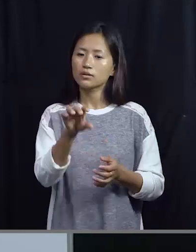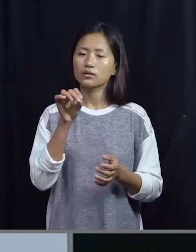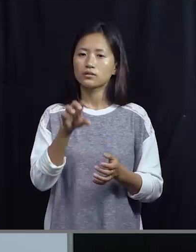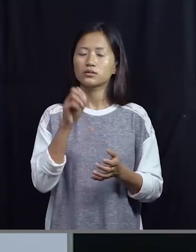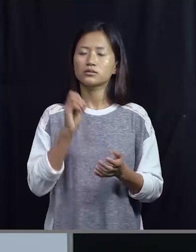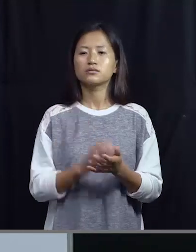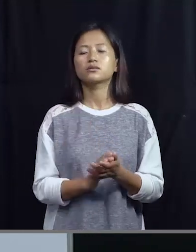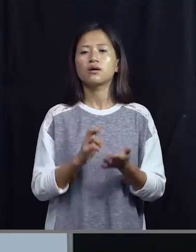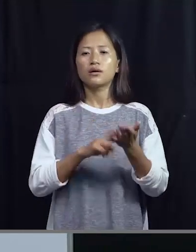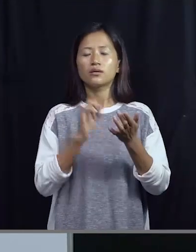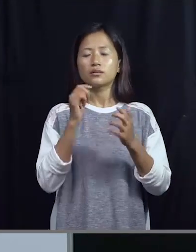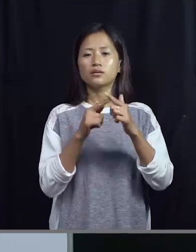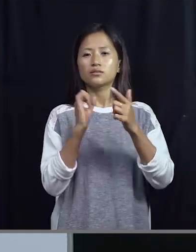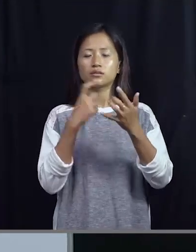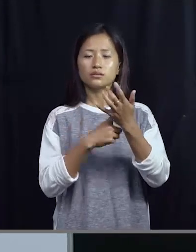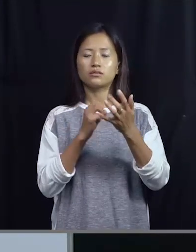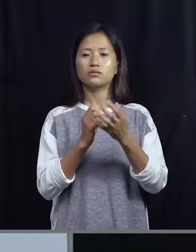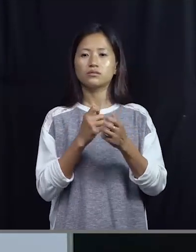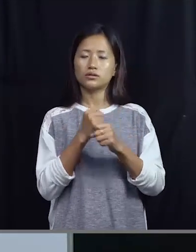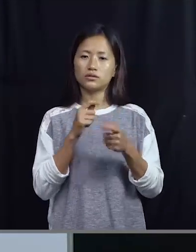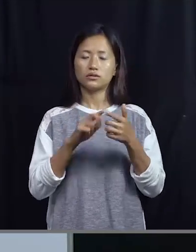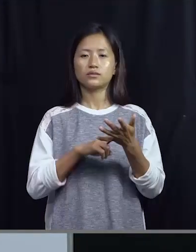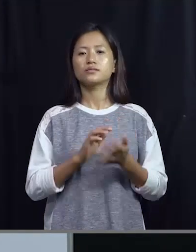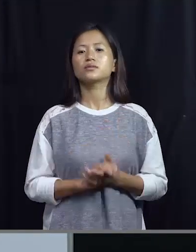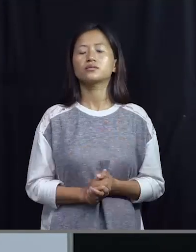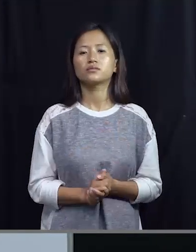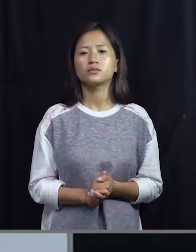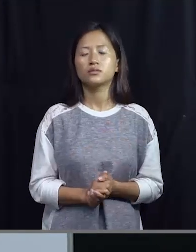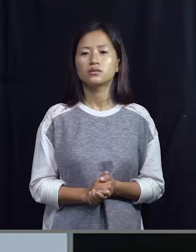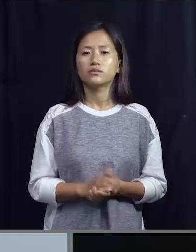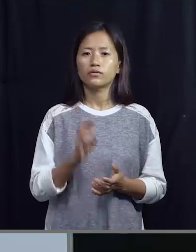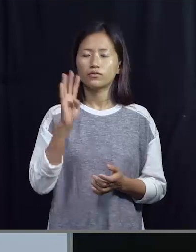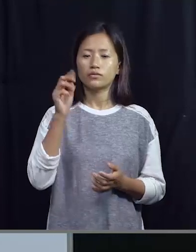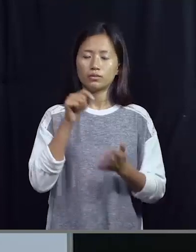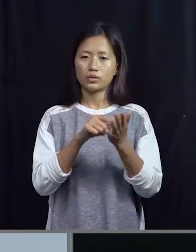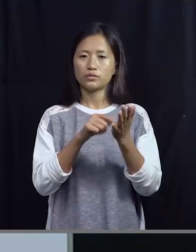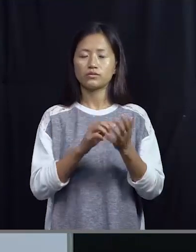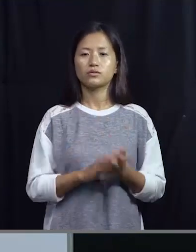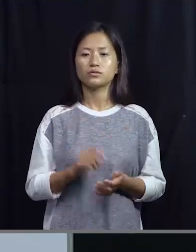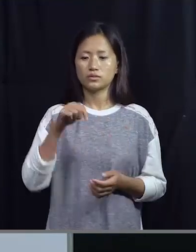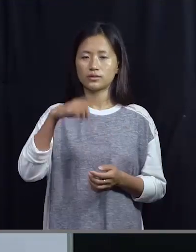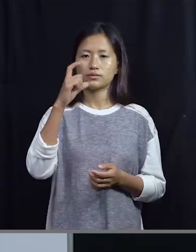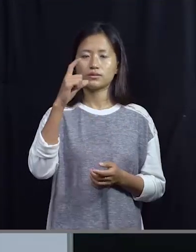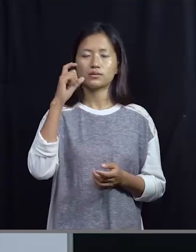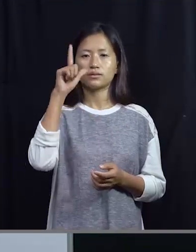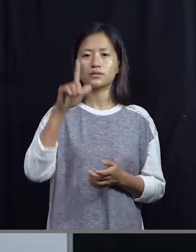the nitrogen. Remember that, okay? So these are all the points for today's class, and then